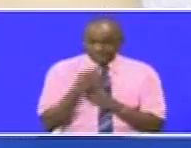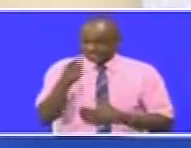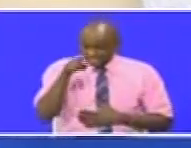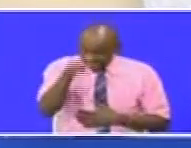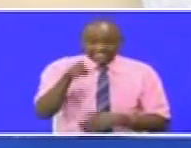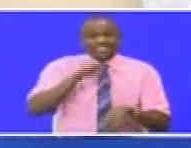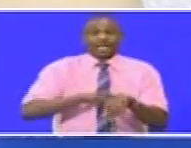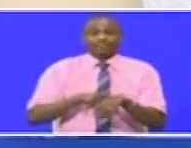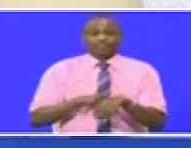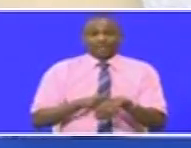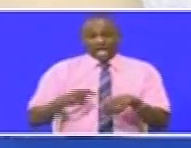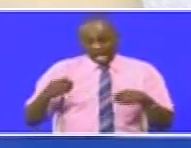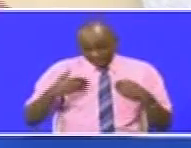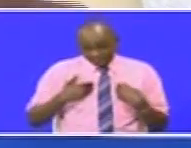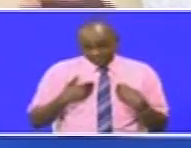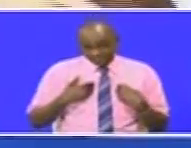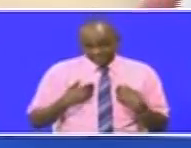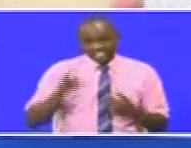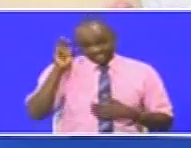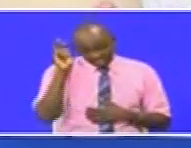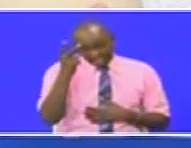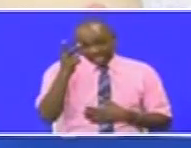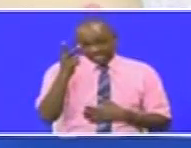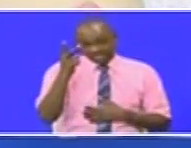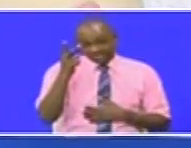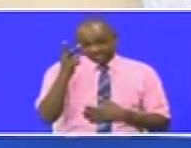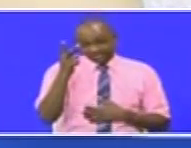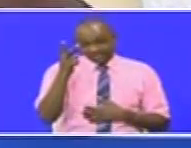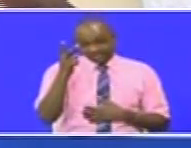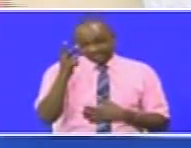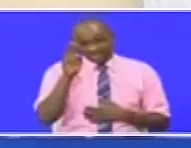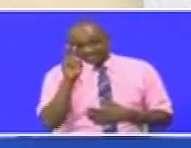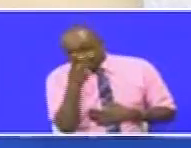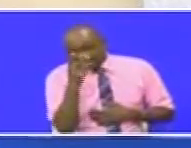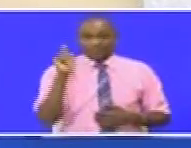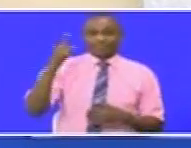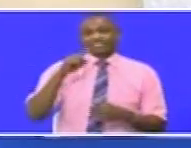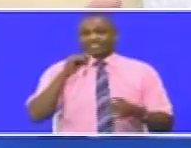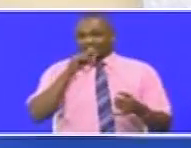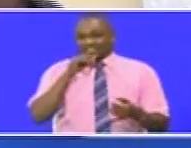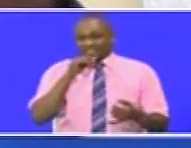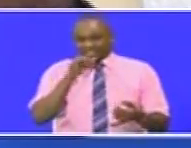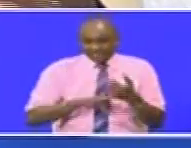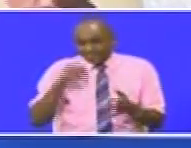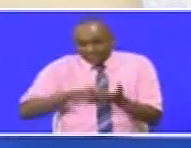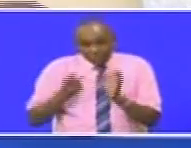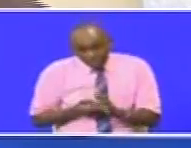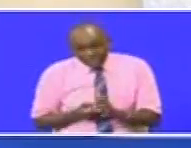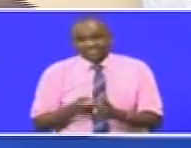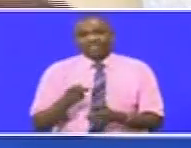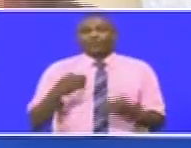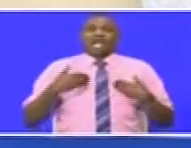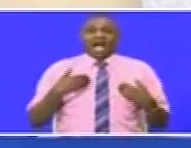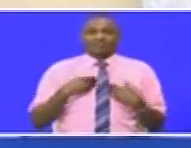the time we're having a second first lady. But then I say, this is the time we are